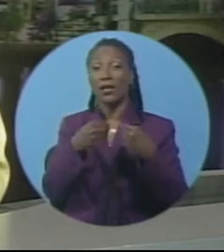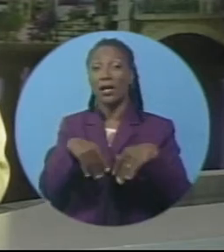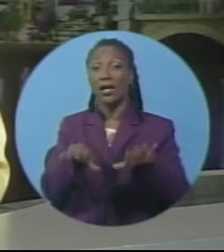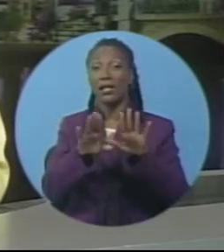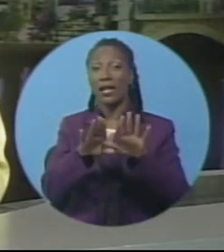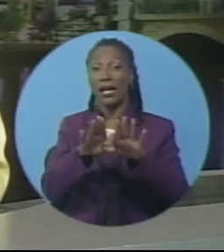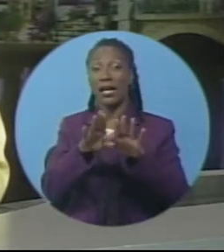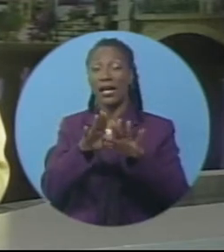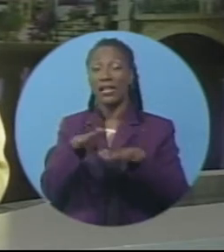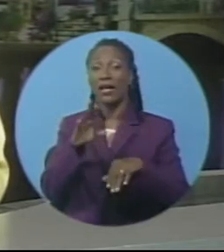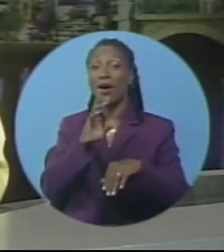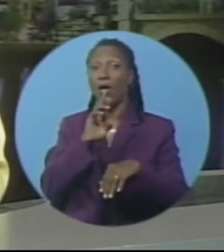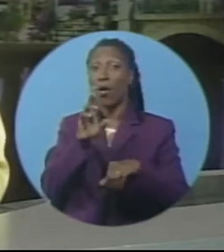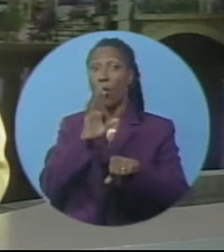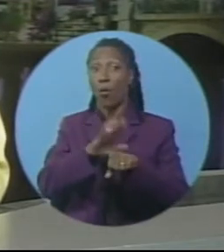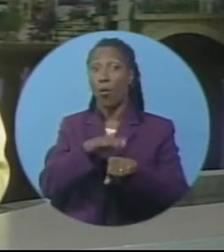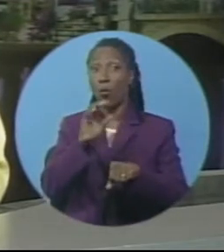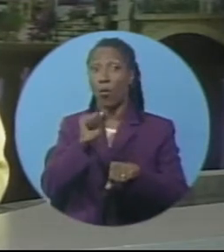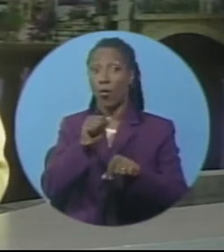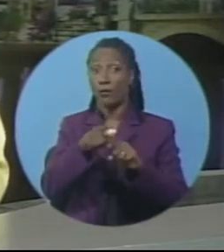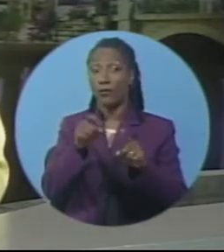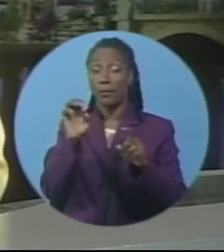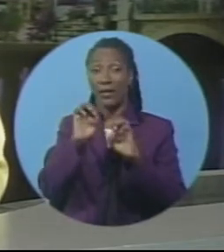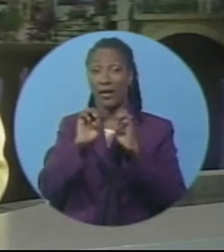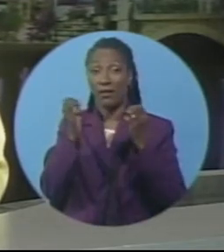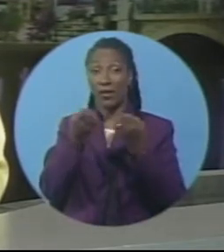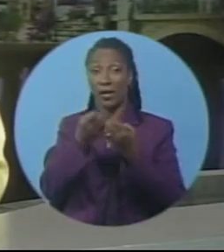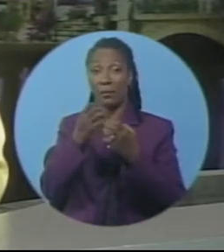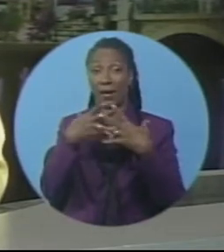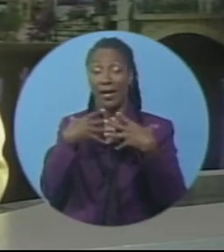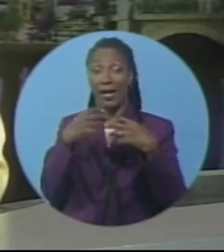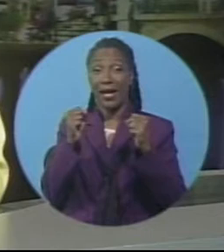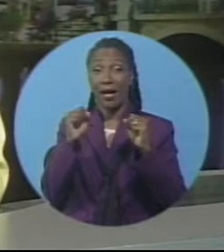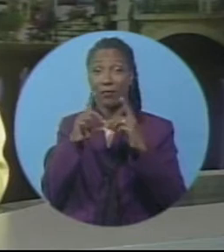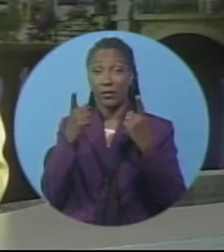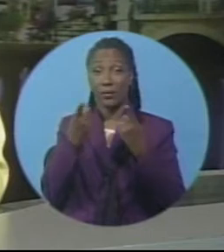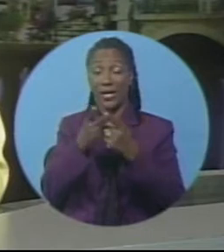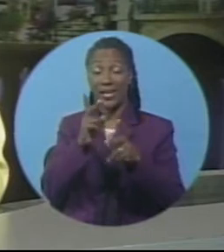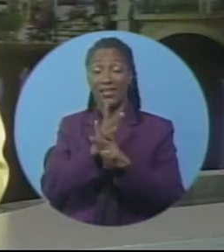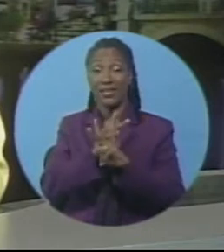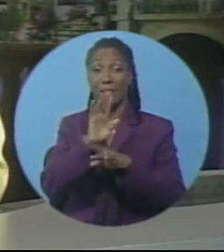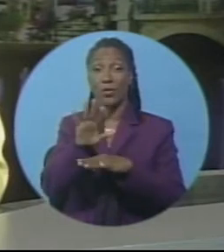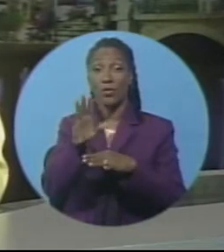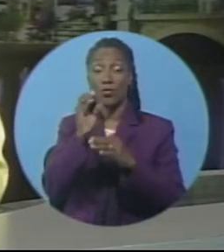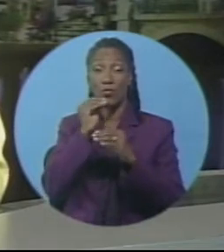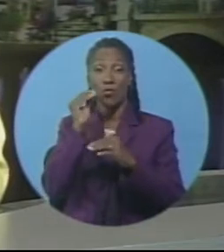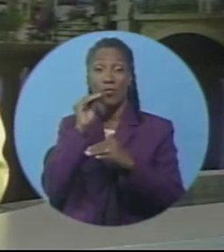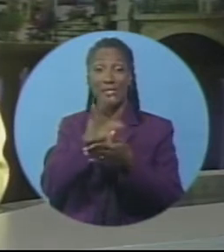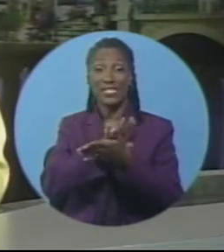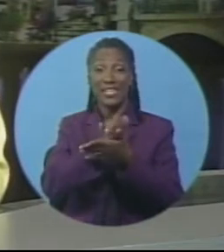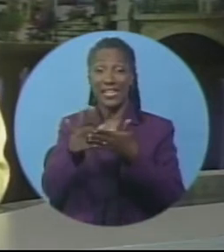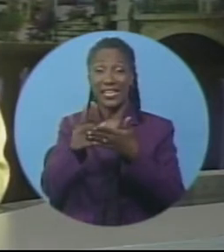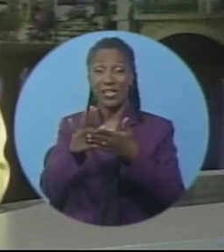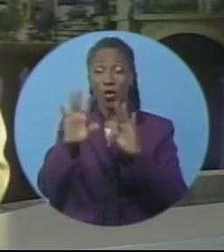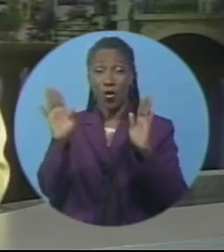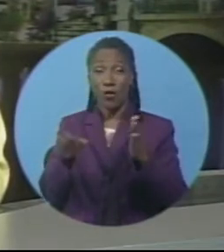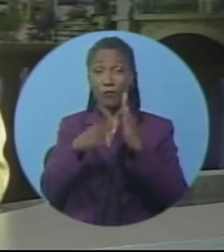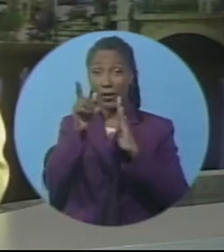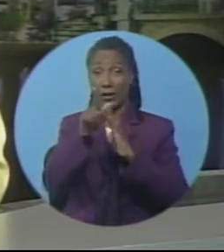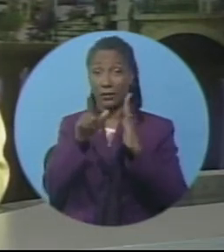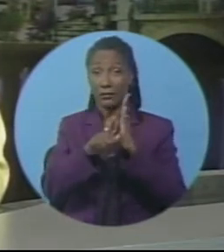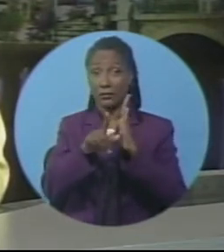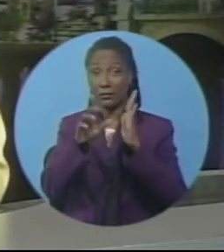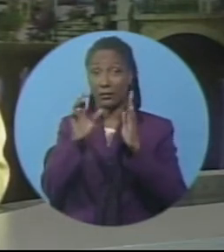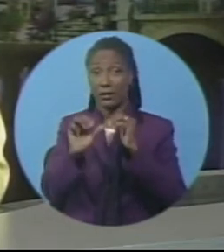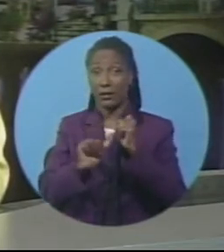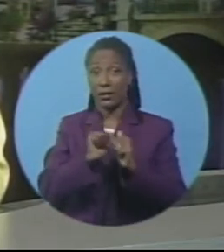issued with a warning from the Environmental Health Department. Keep your surroundings clean or face legal action. Acting Chief